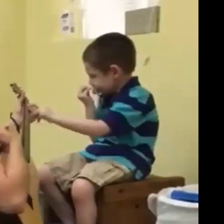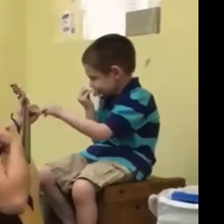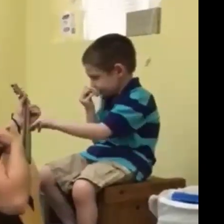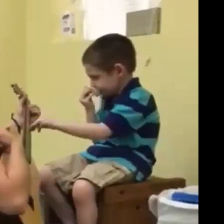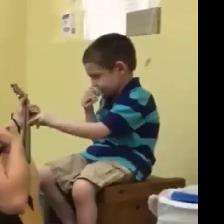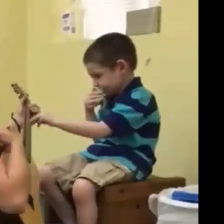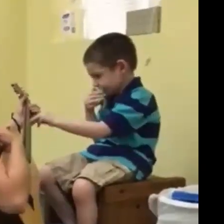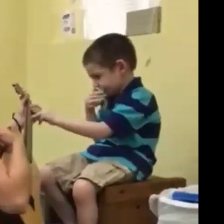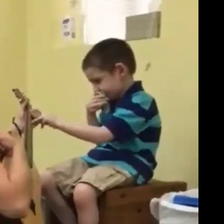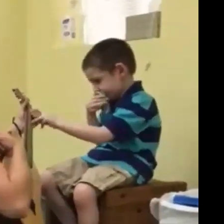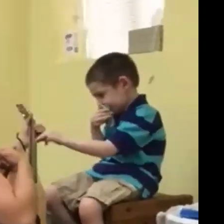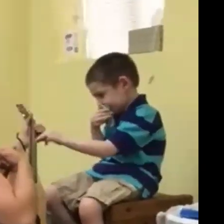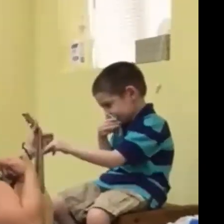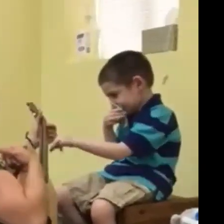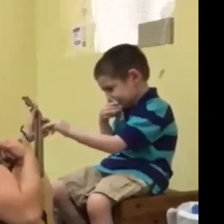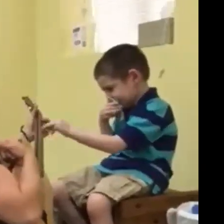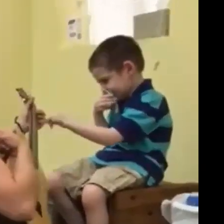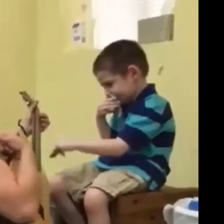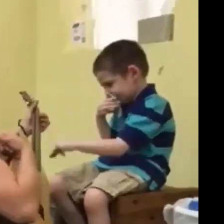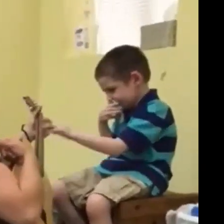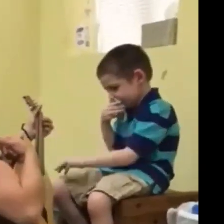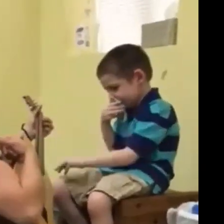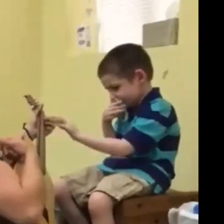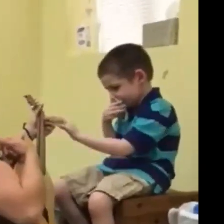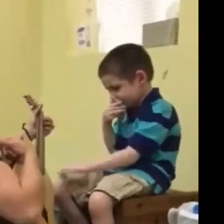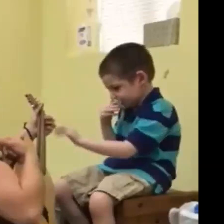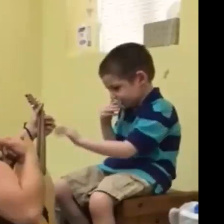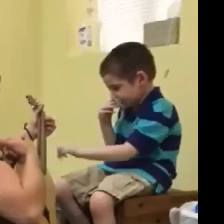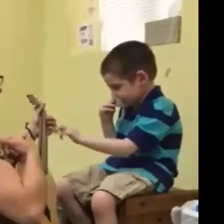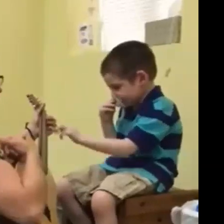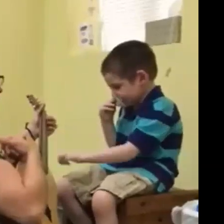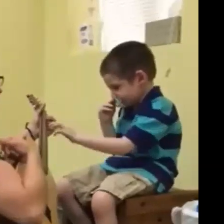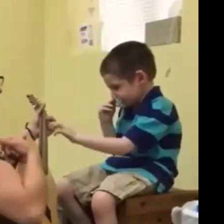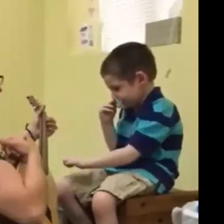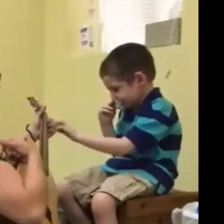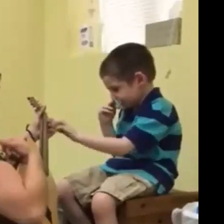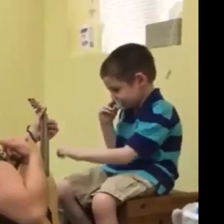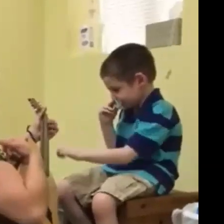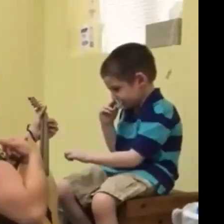Not looking and reaching, but now looking and touching.